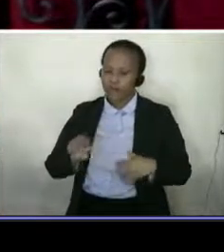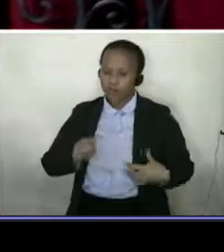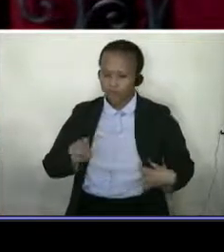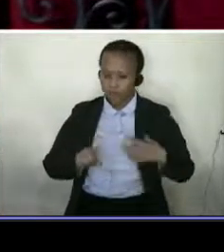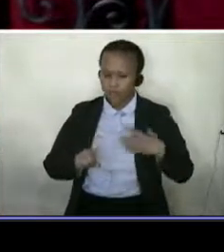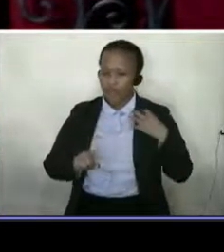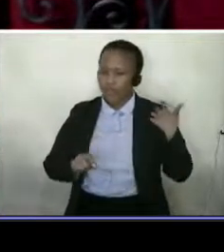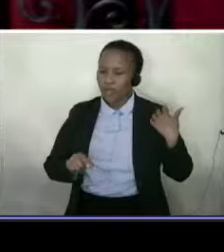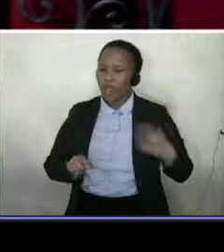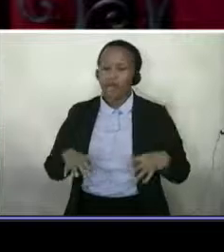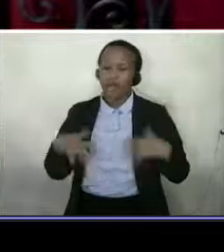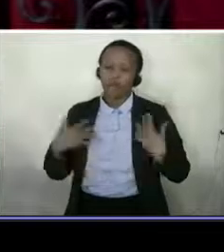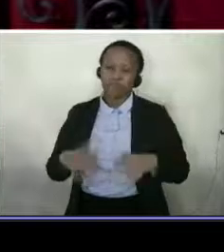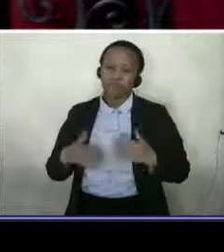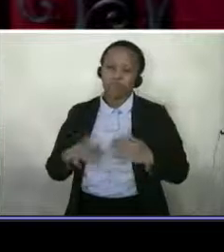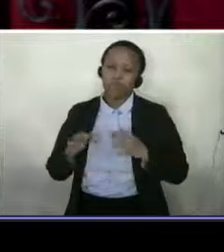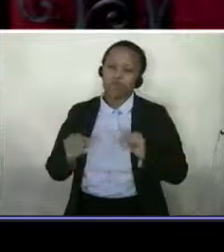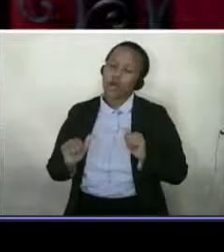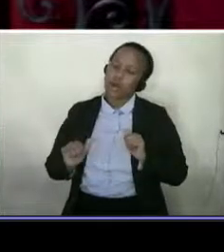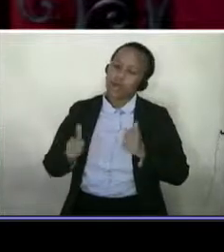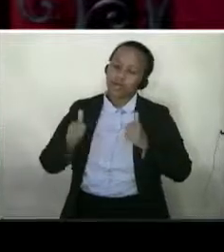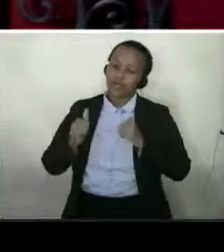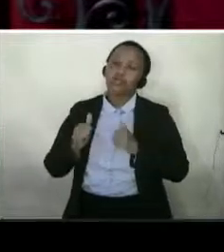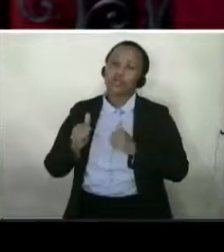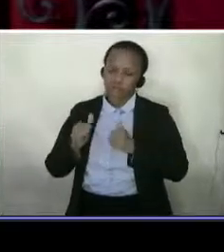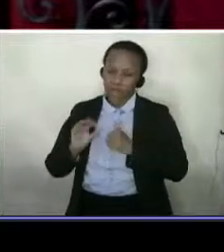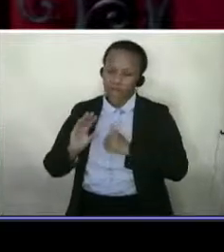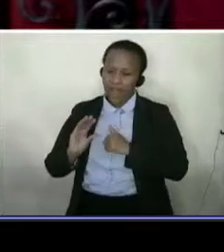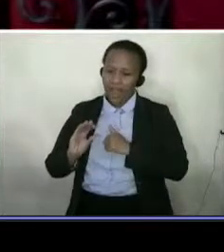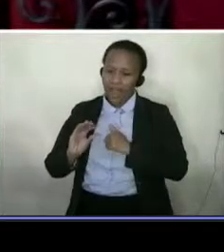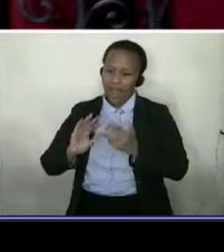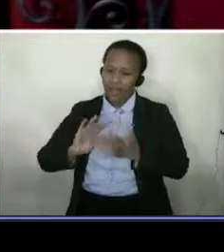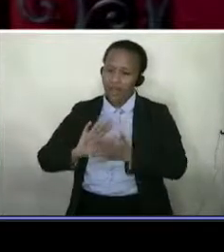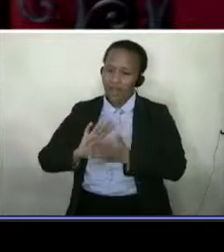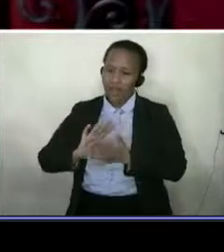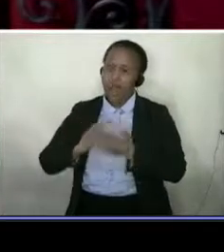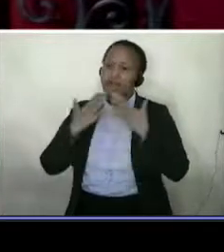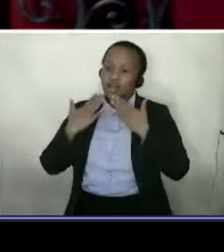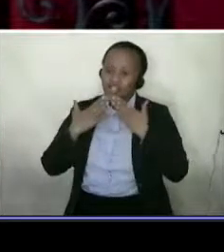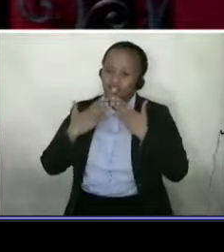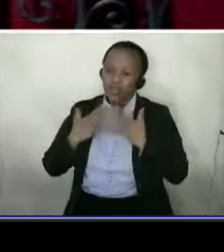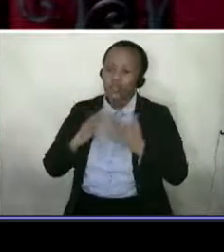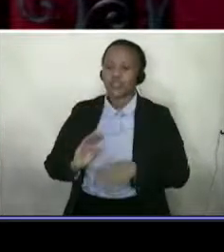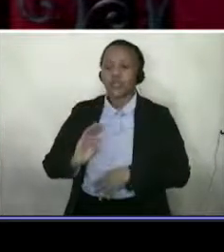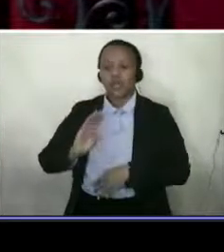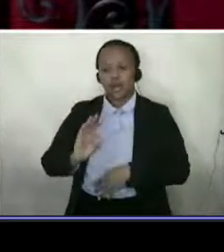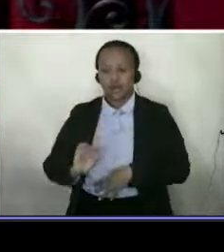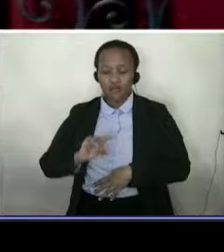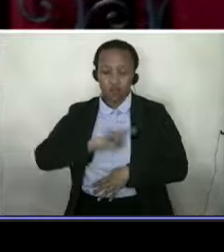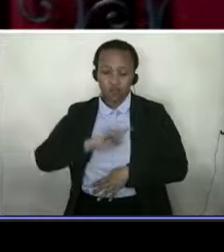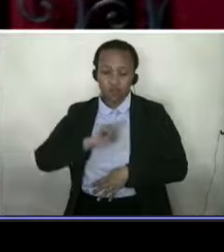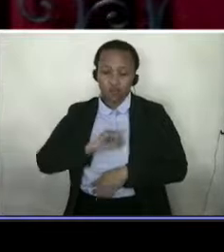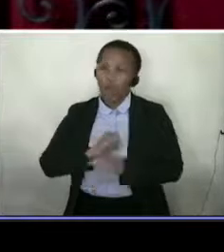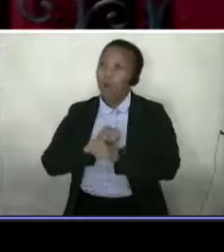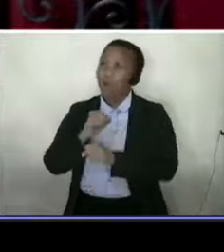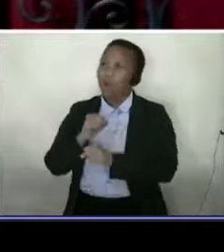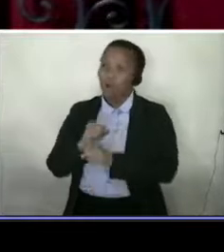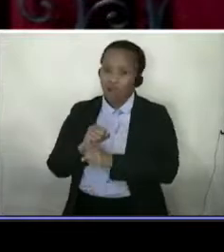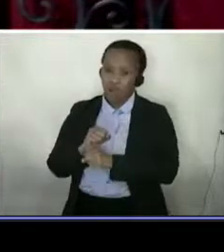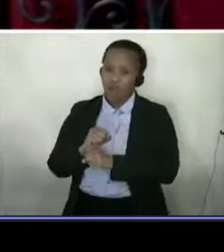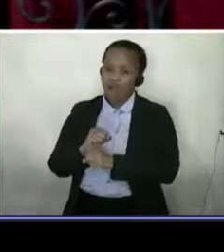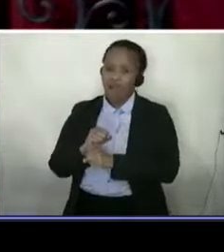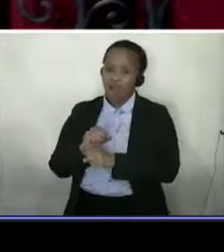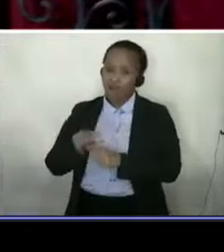provincial treasury in the professional manner they handle these matters. We thank our treasury for not allowing to bow down to